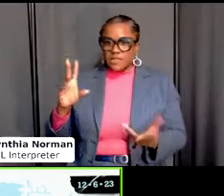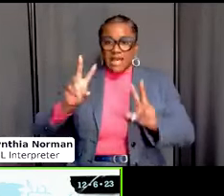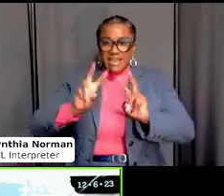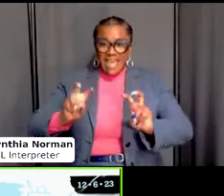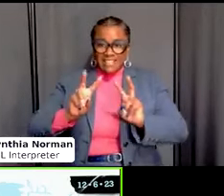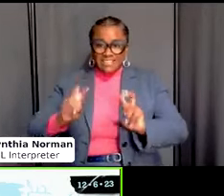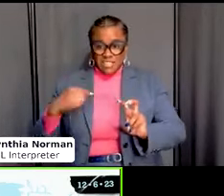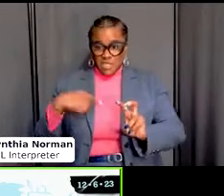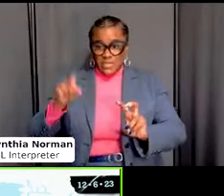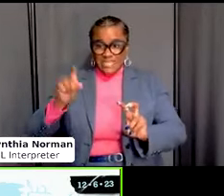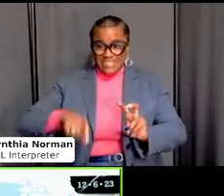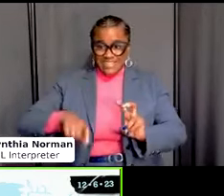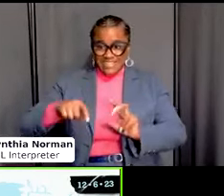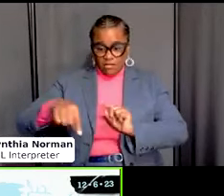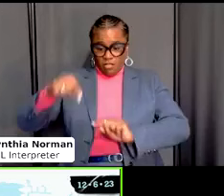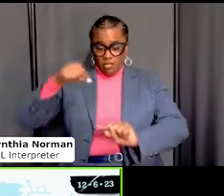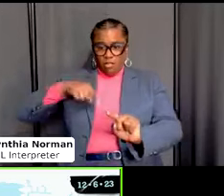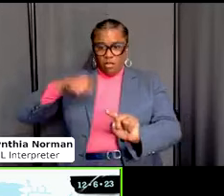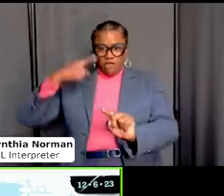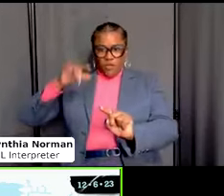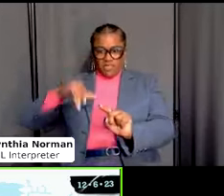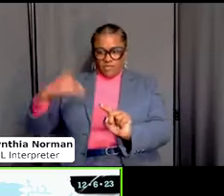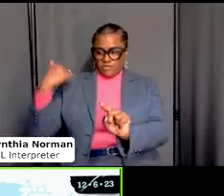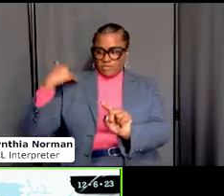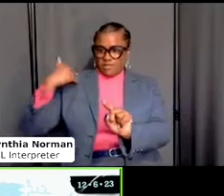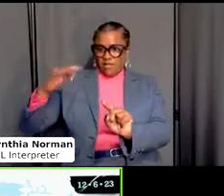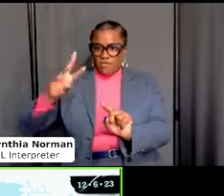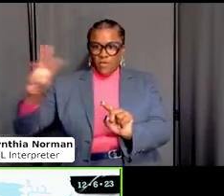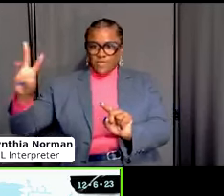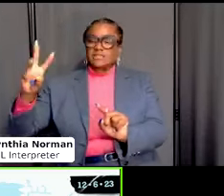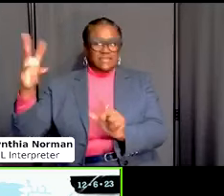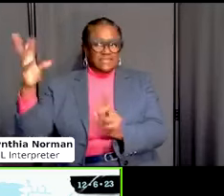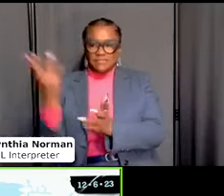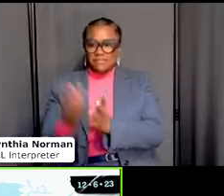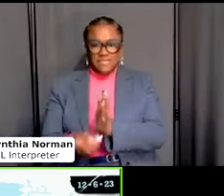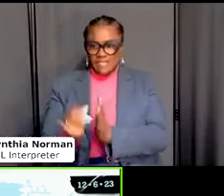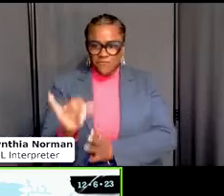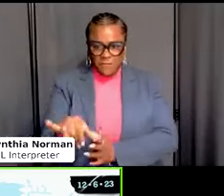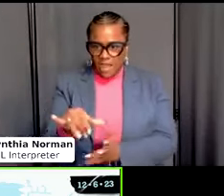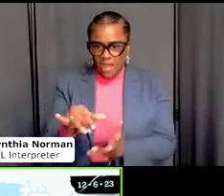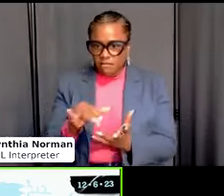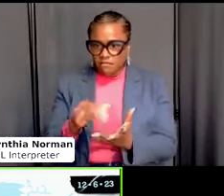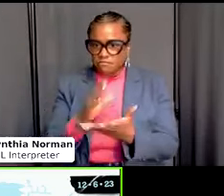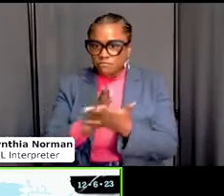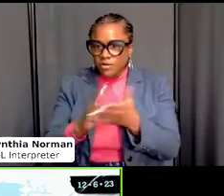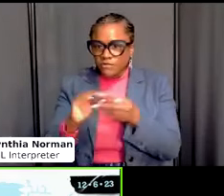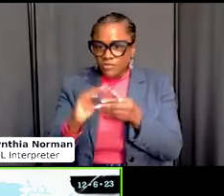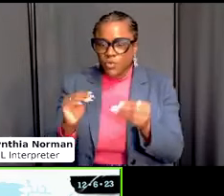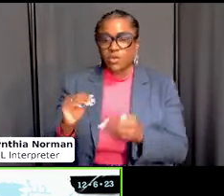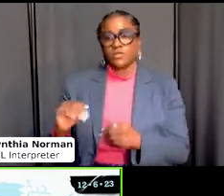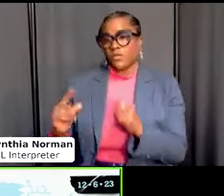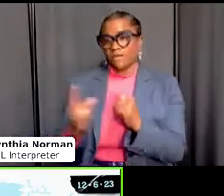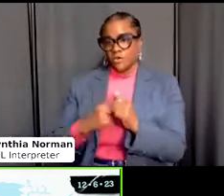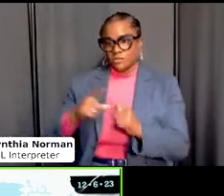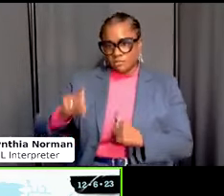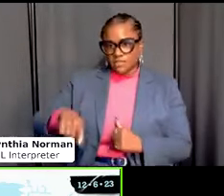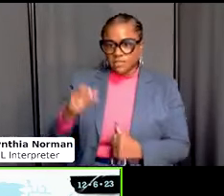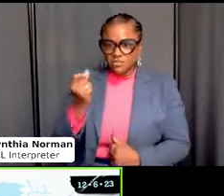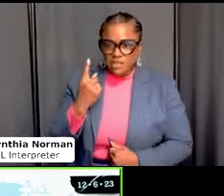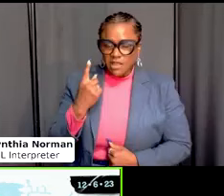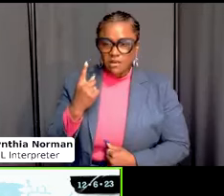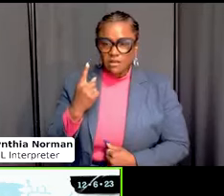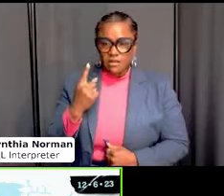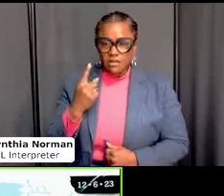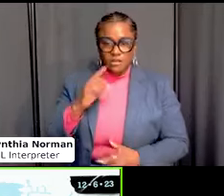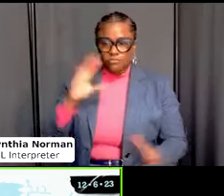we need, the culpability of the West is missing from it. So right now, the first thing we have to understand that with all of